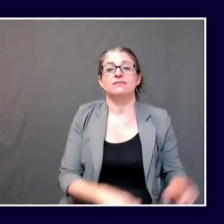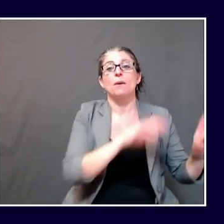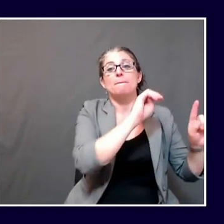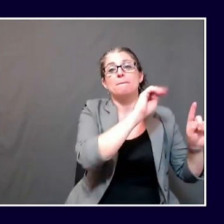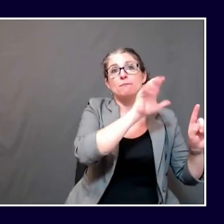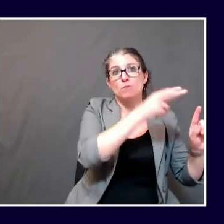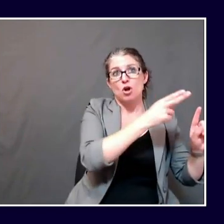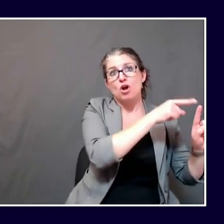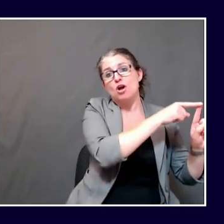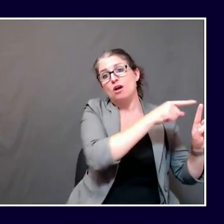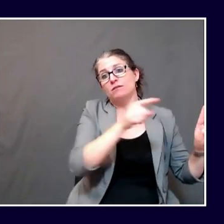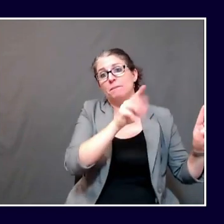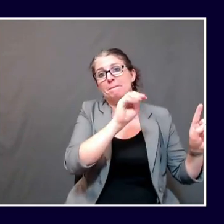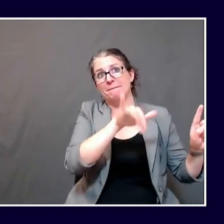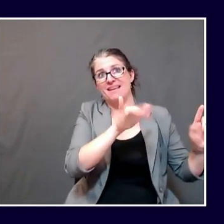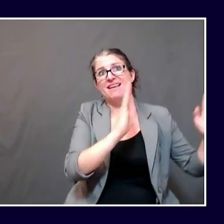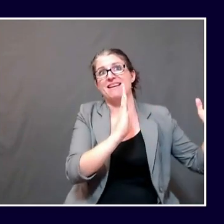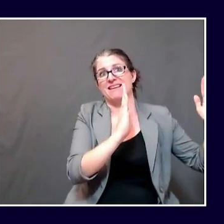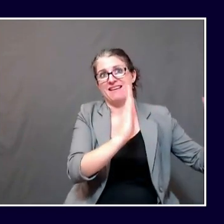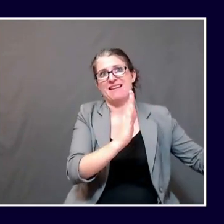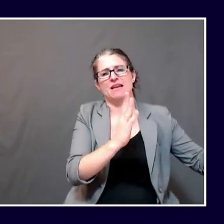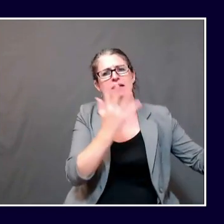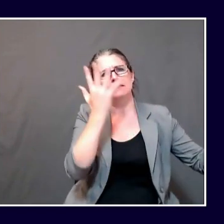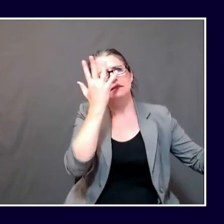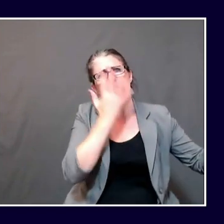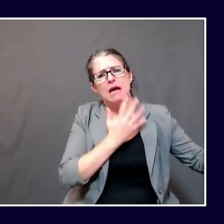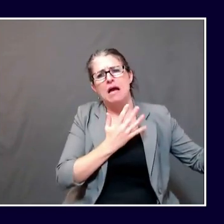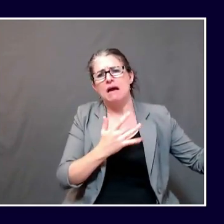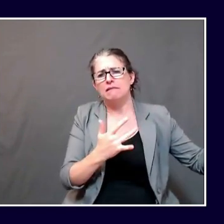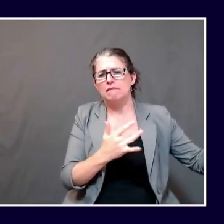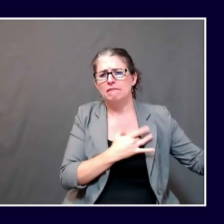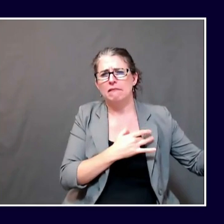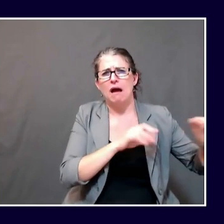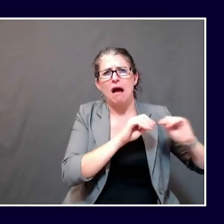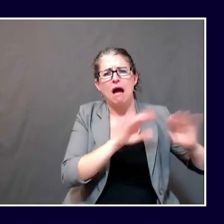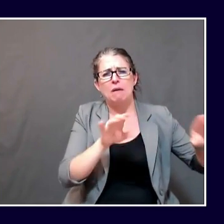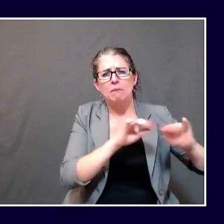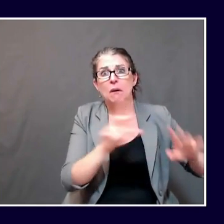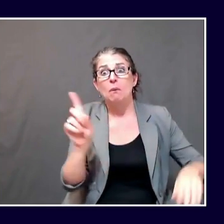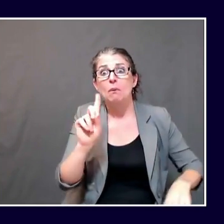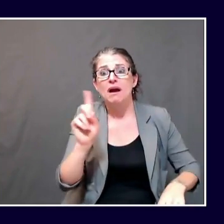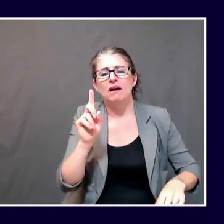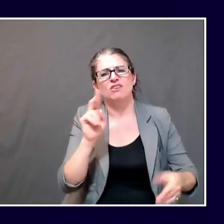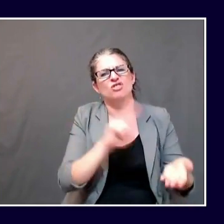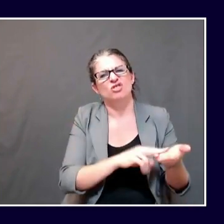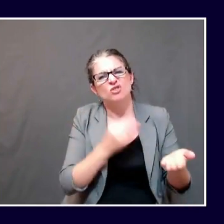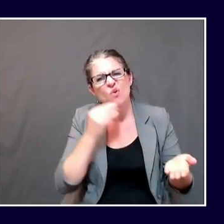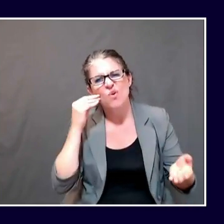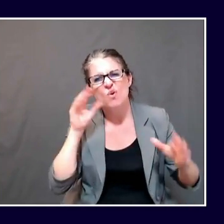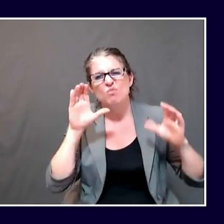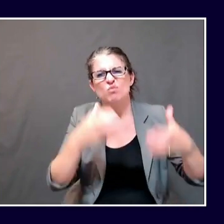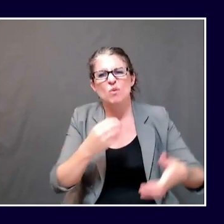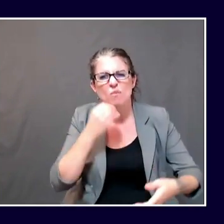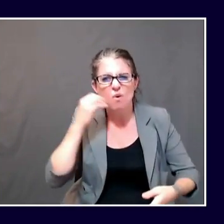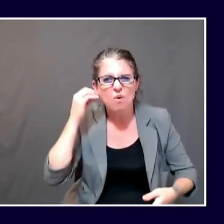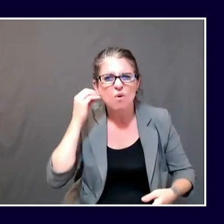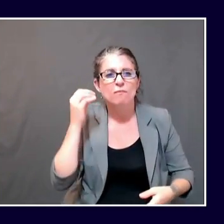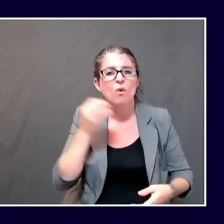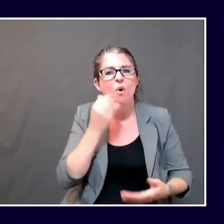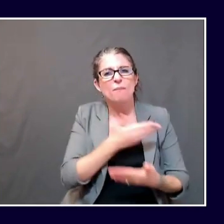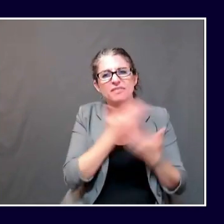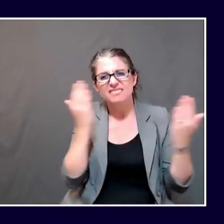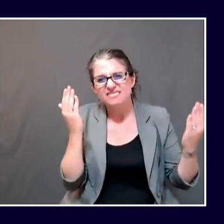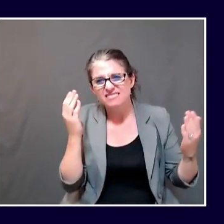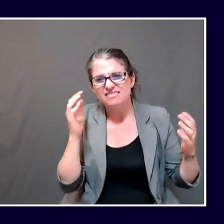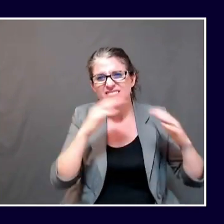by a number of notable and sad outbreaks at congregate living facilities, long-term care facilities, nursing homes, et